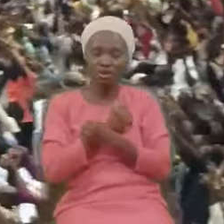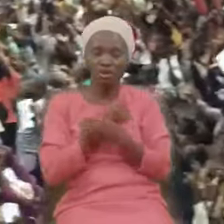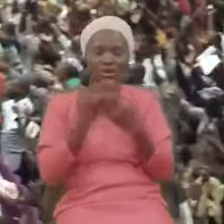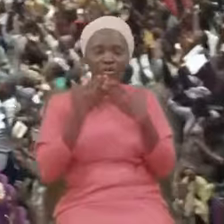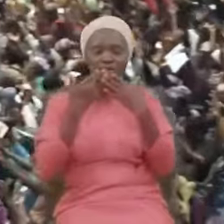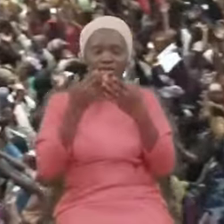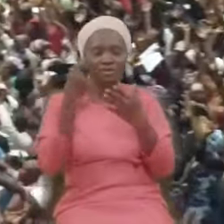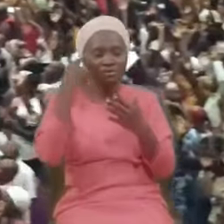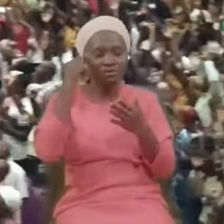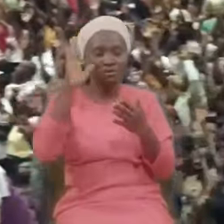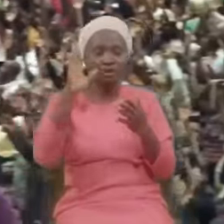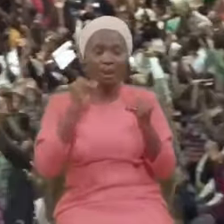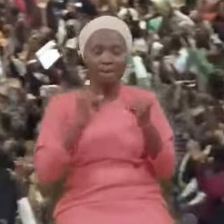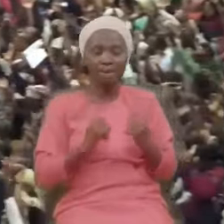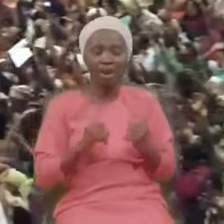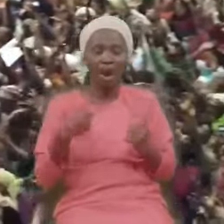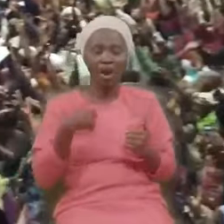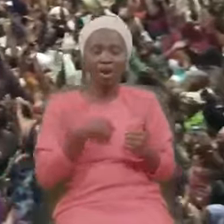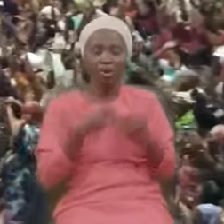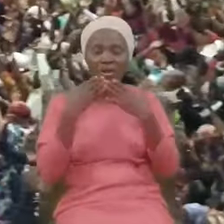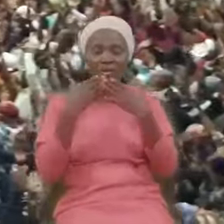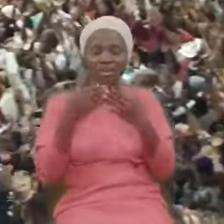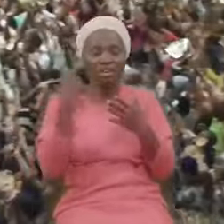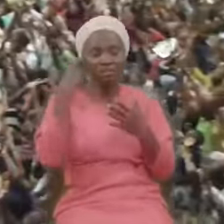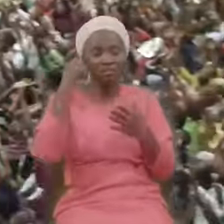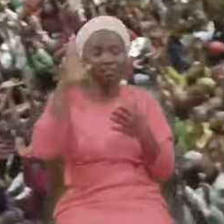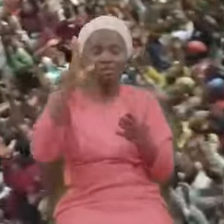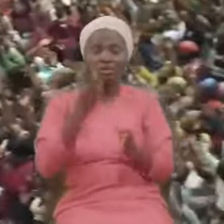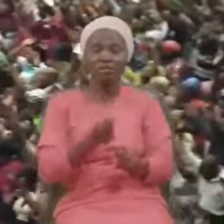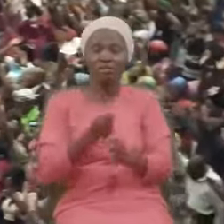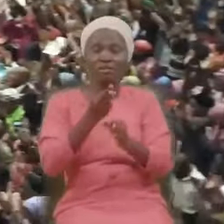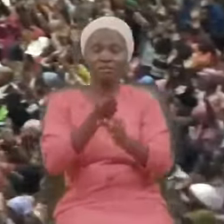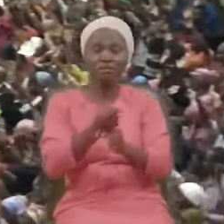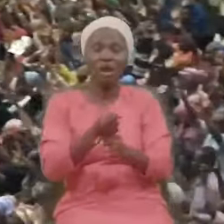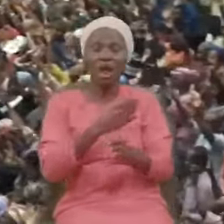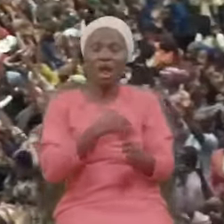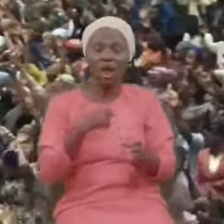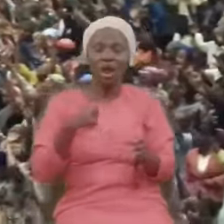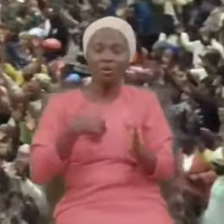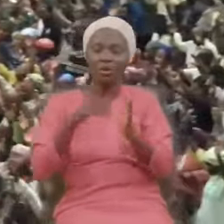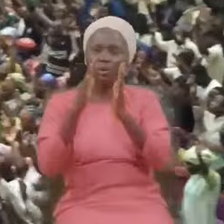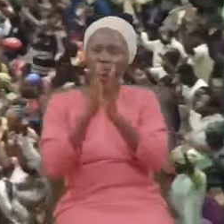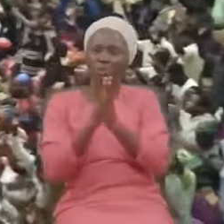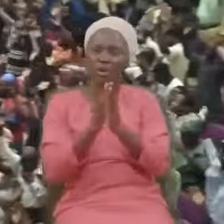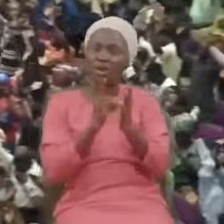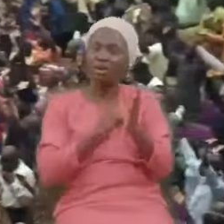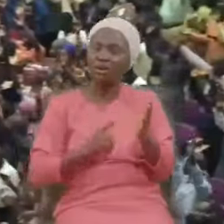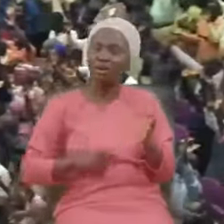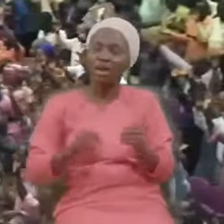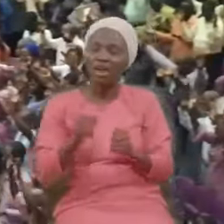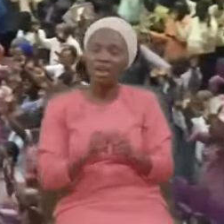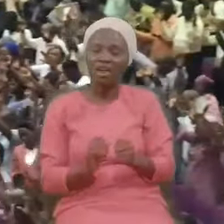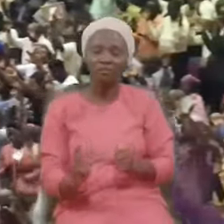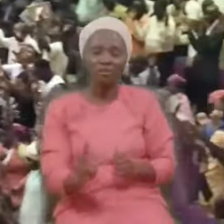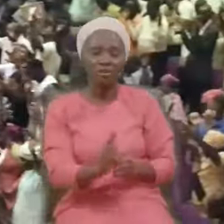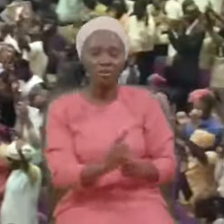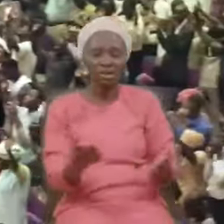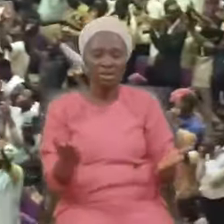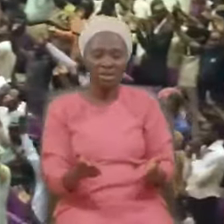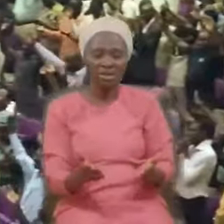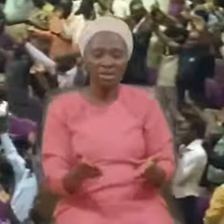your power. We thank you for your faithfulness. I pray, Lord, everyone here without